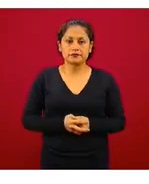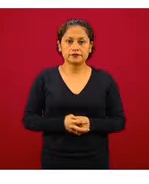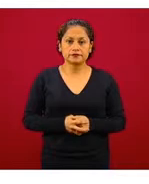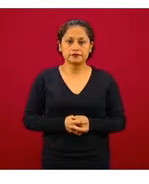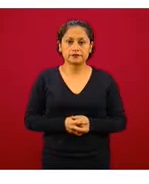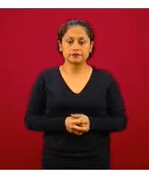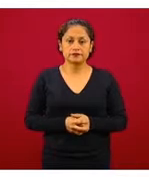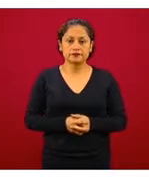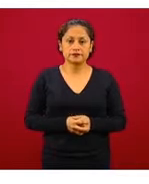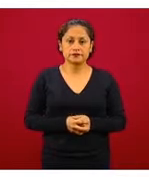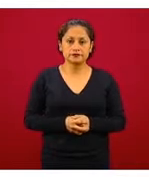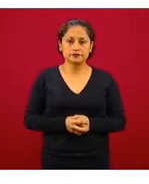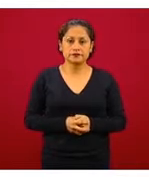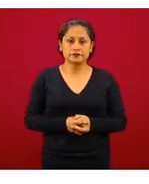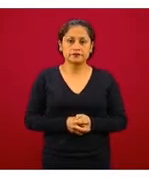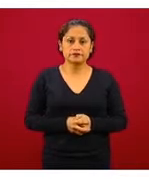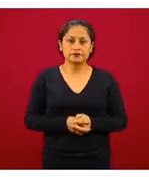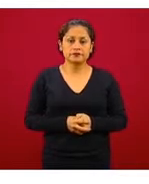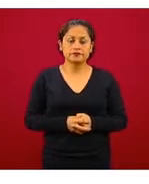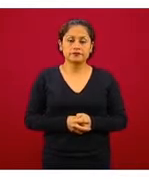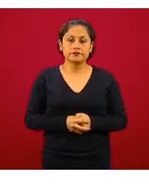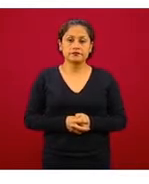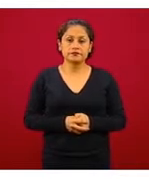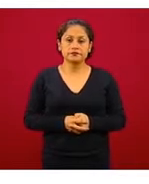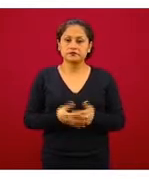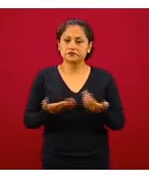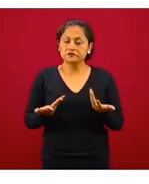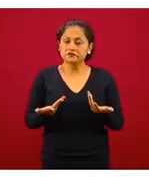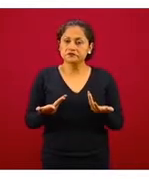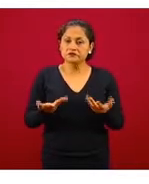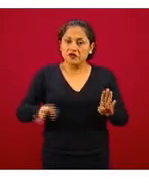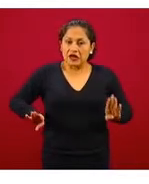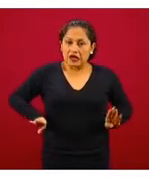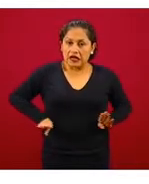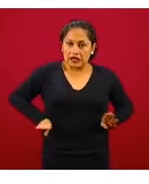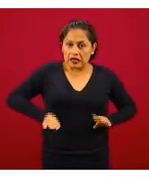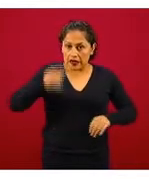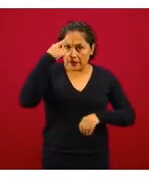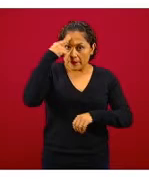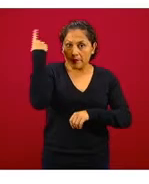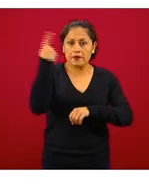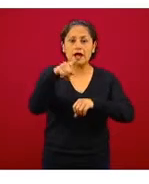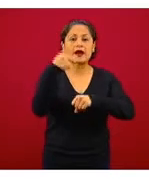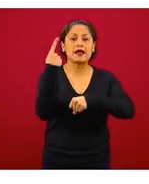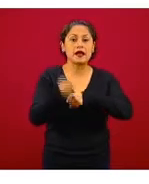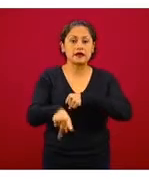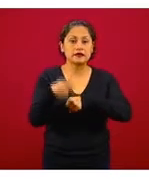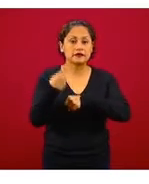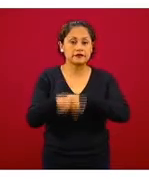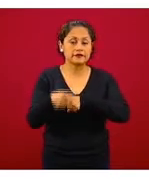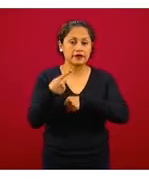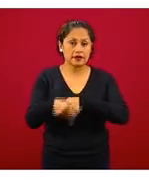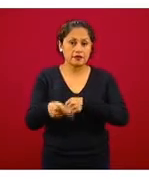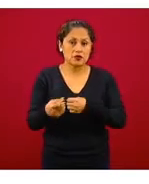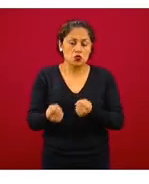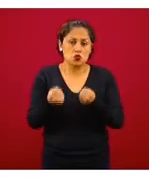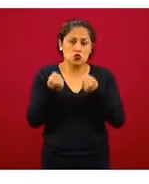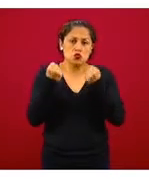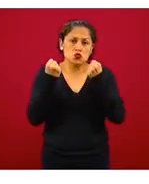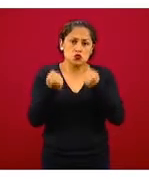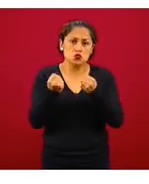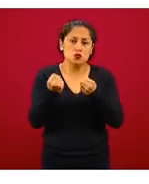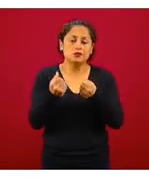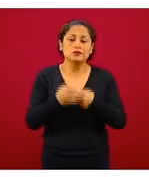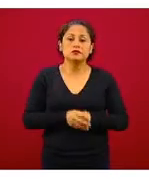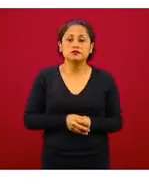cases, including cases Las that are not condiciones de critical or riesgo o las serious. condiciones de So here enfermedad you can see the asociadas distribution in potencialmente terms of a la